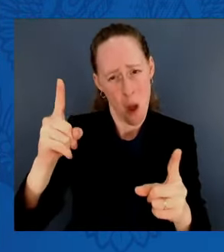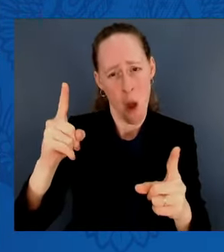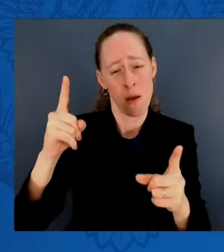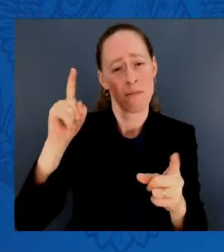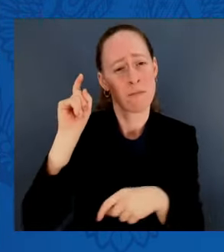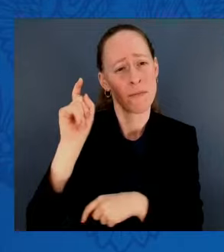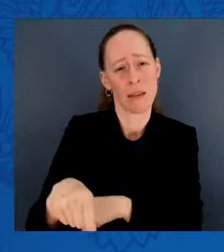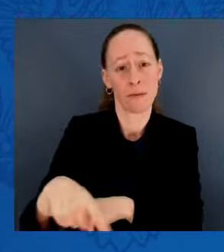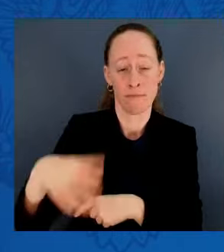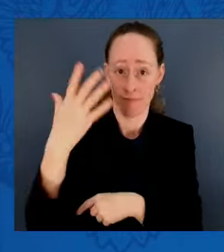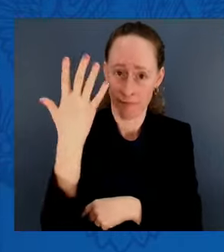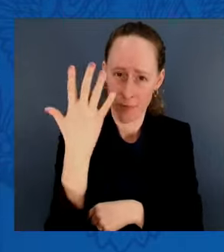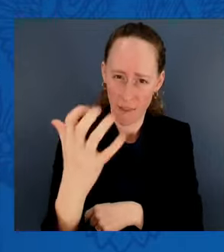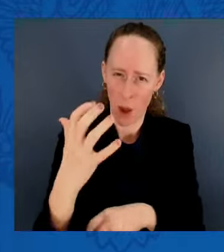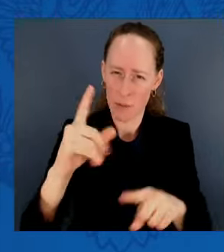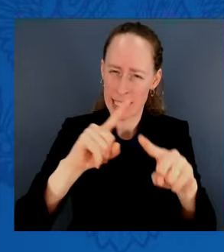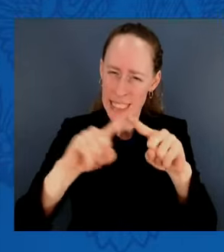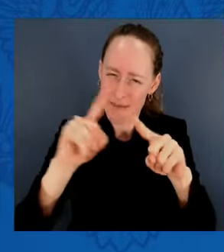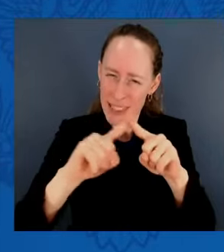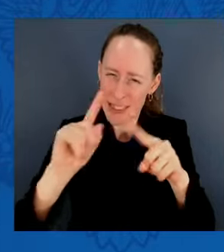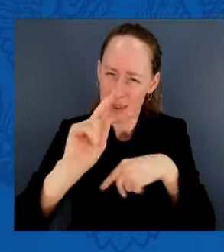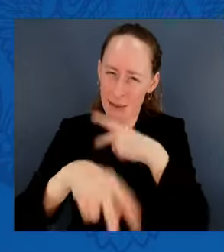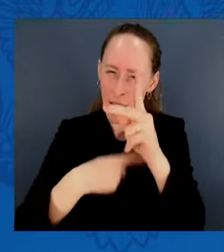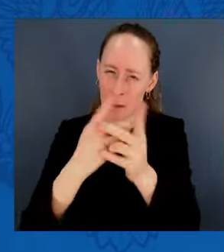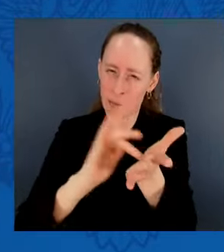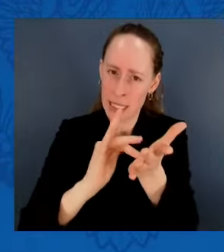They're making a lot of money, guys.